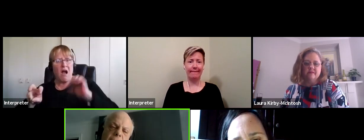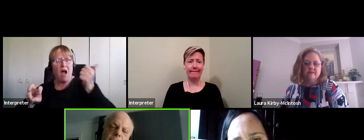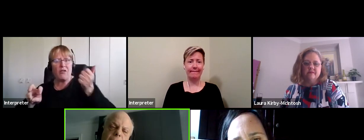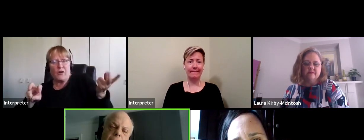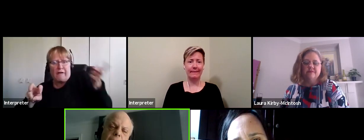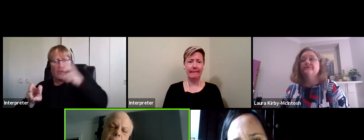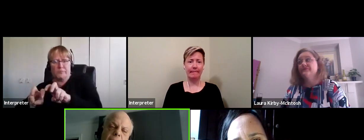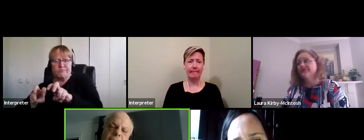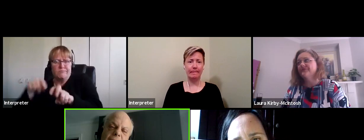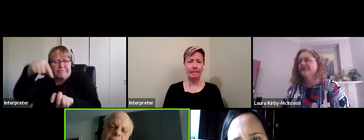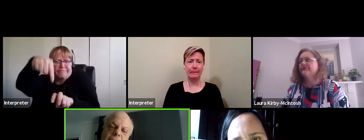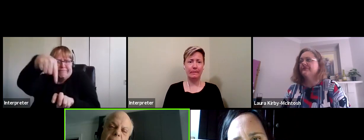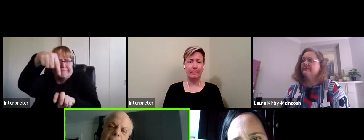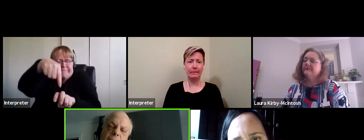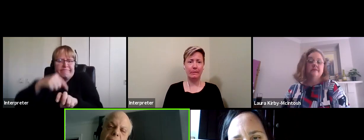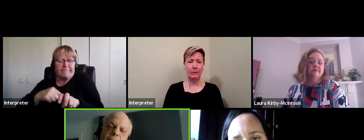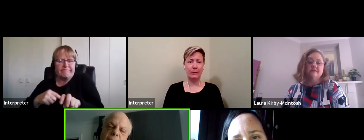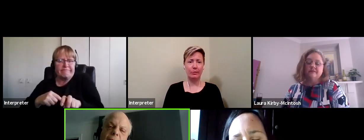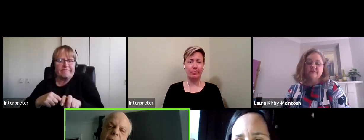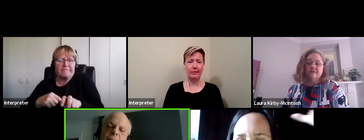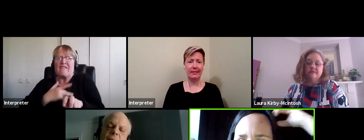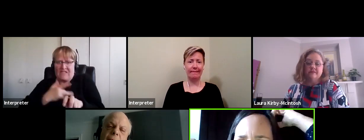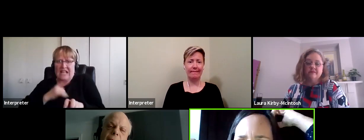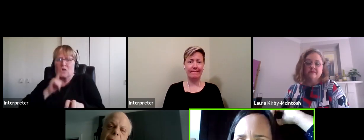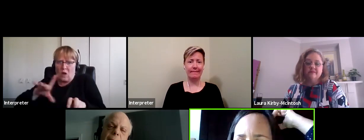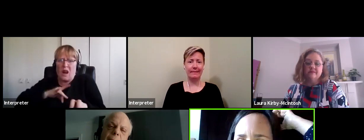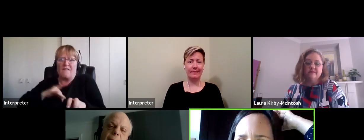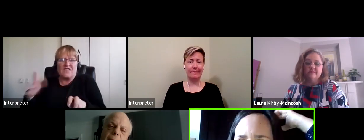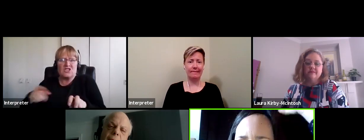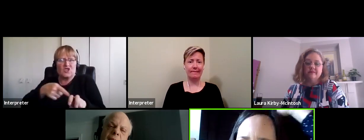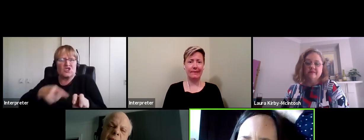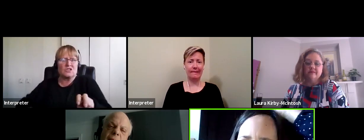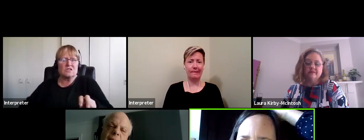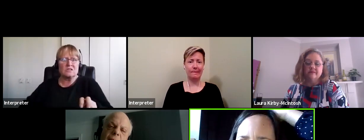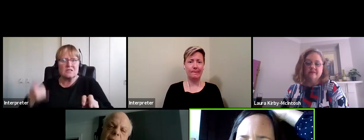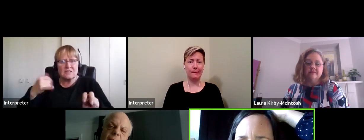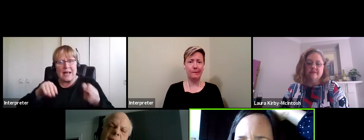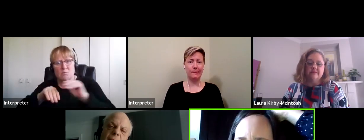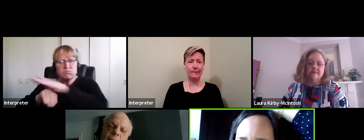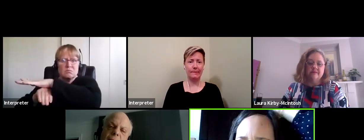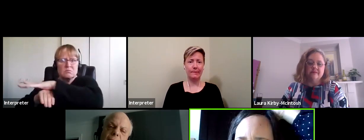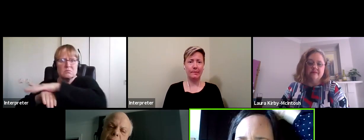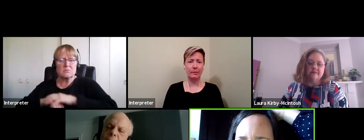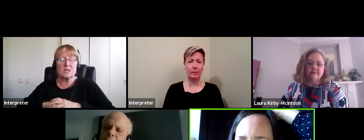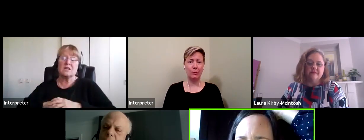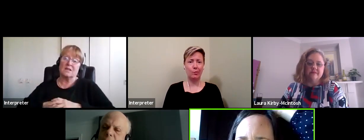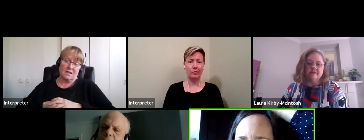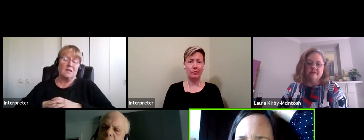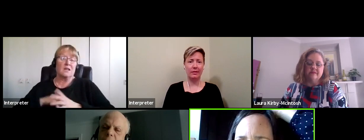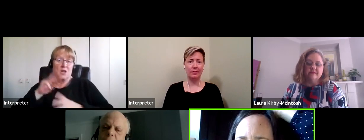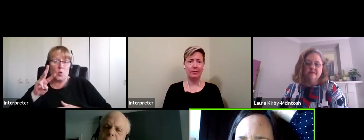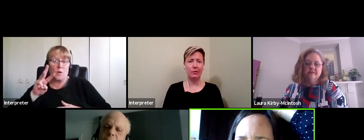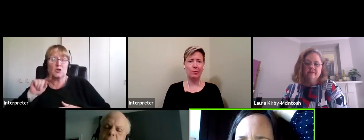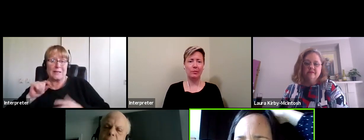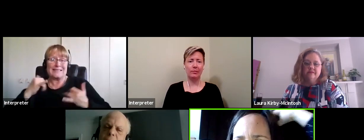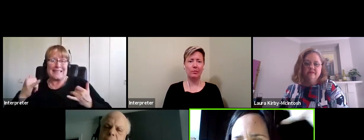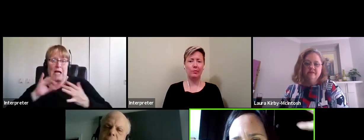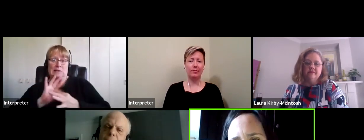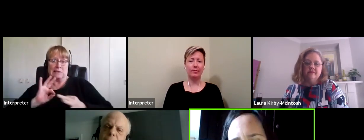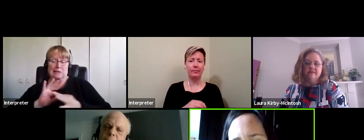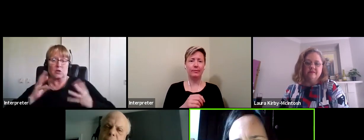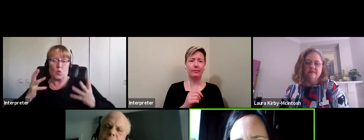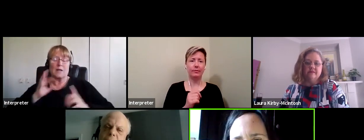with someone who's going to get tested for COVID. Well, that's unlikely, actually, David, because what Wheel-Trans is actually saying that they're trying to do is to set